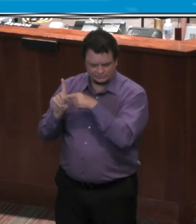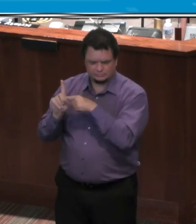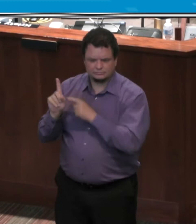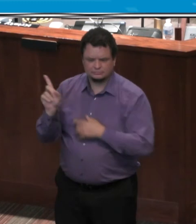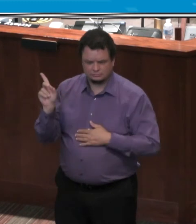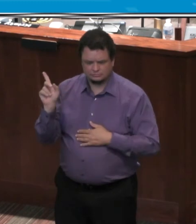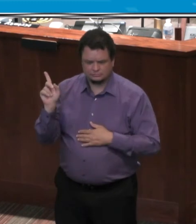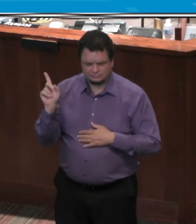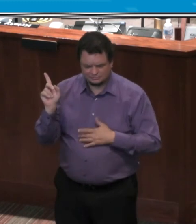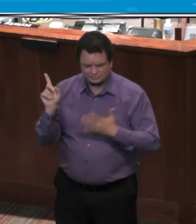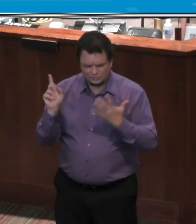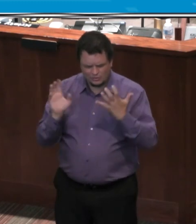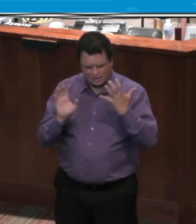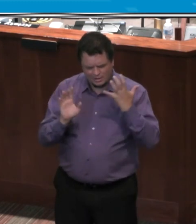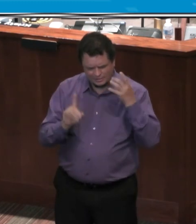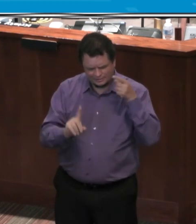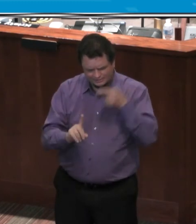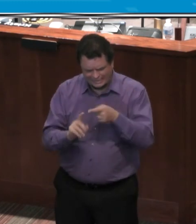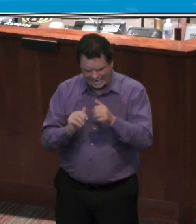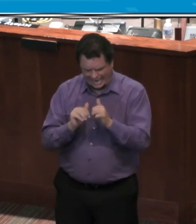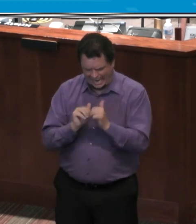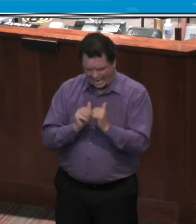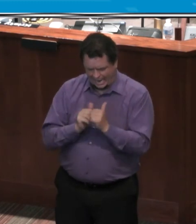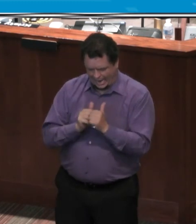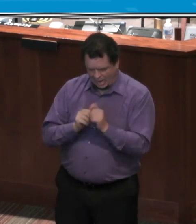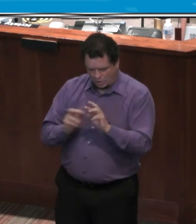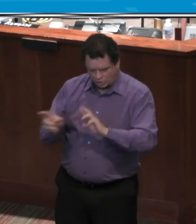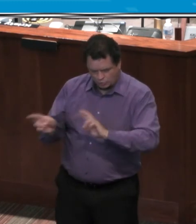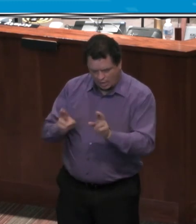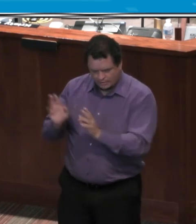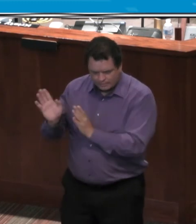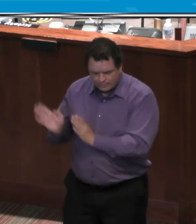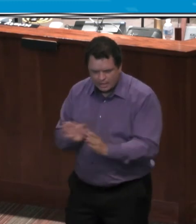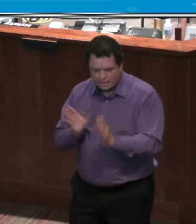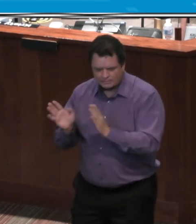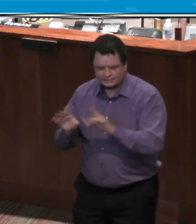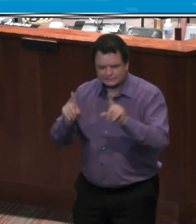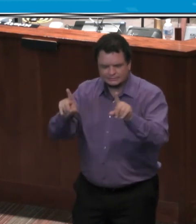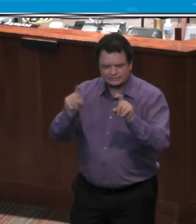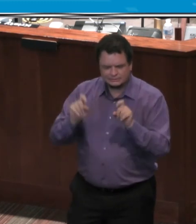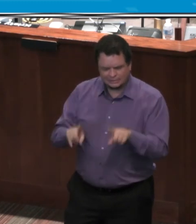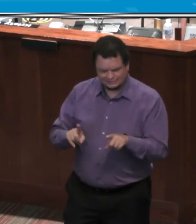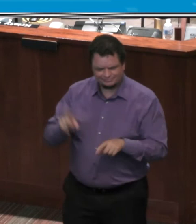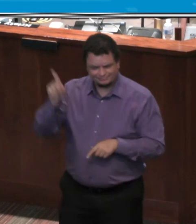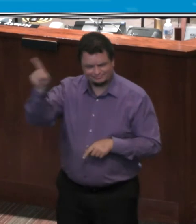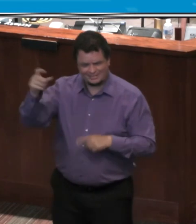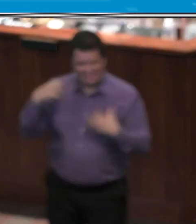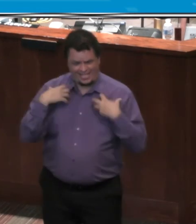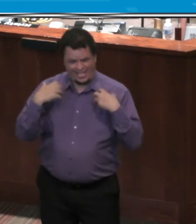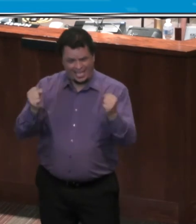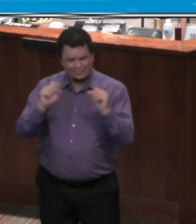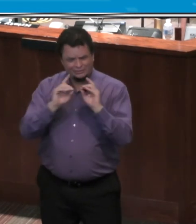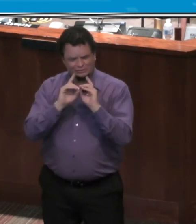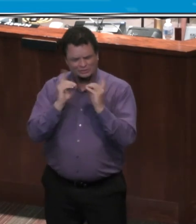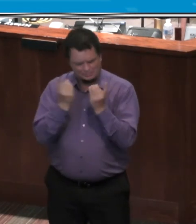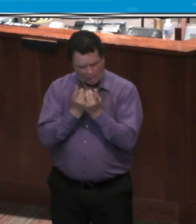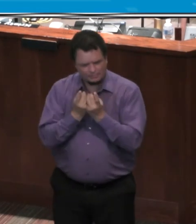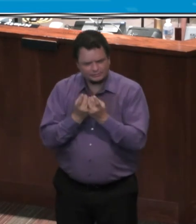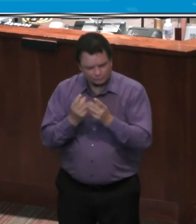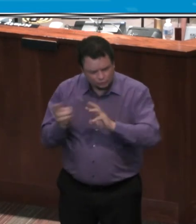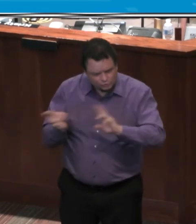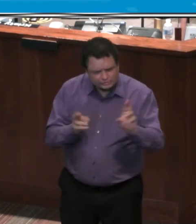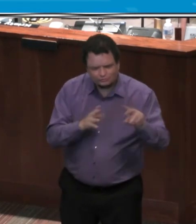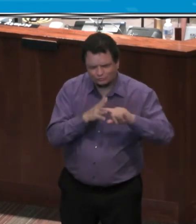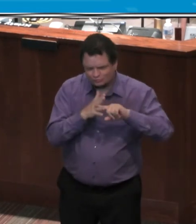really to be able to do the kind of work that we're doing, and just highlight that the Emergency Preparedness and